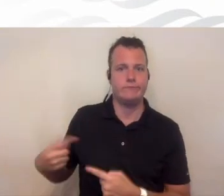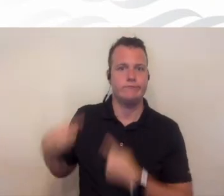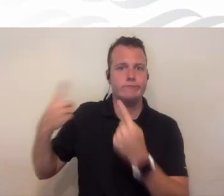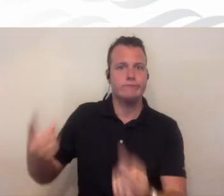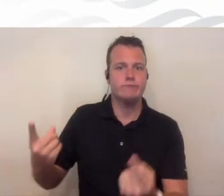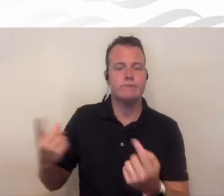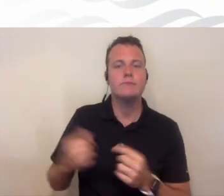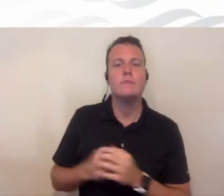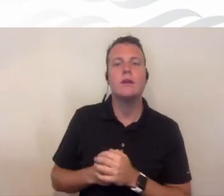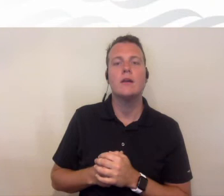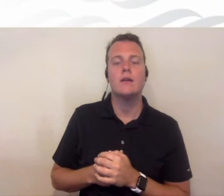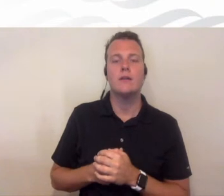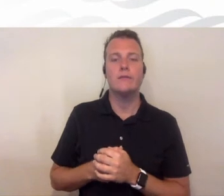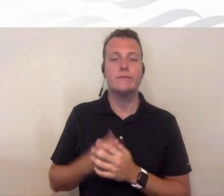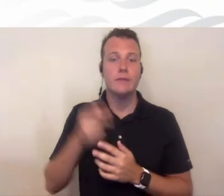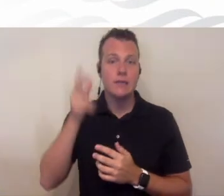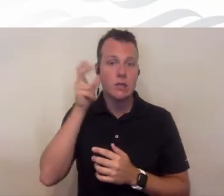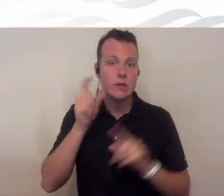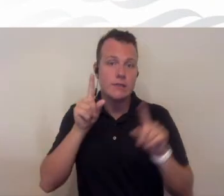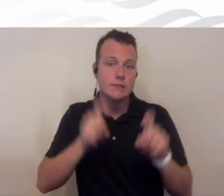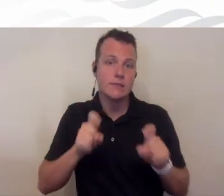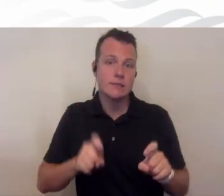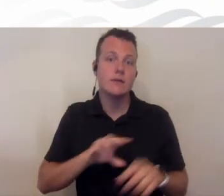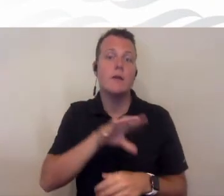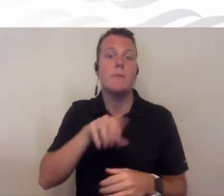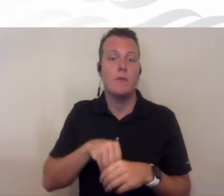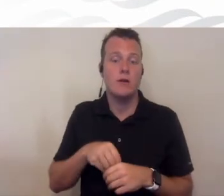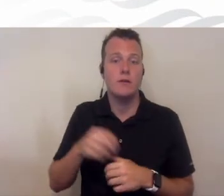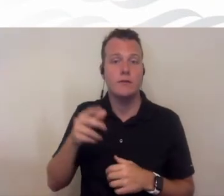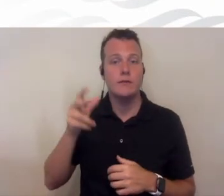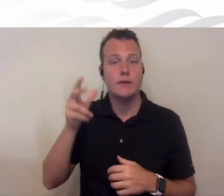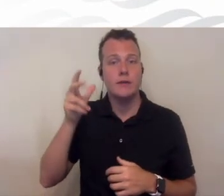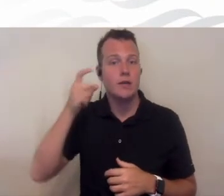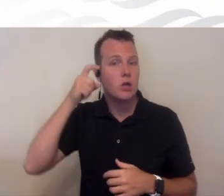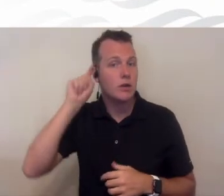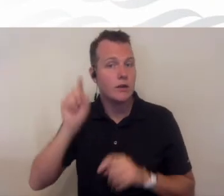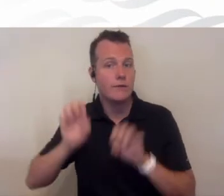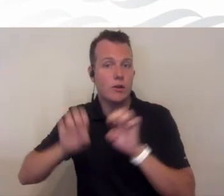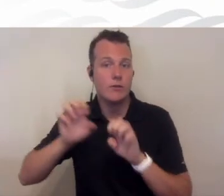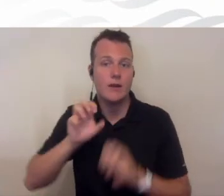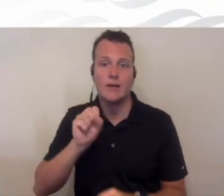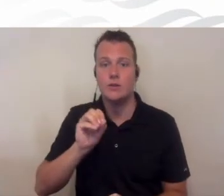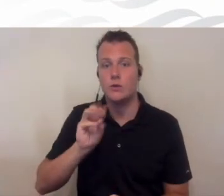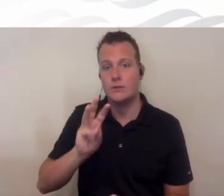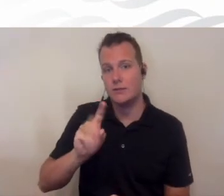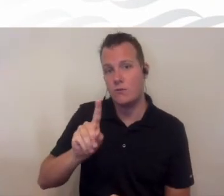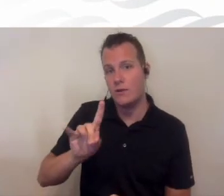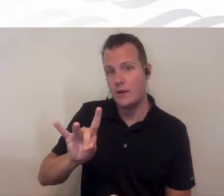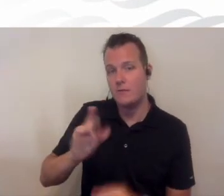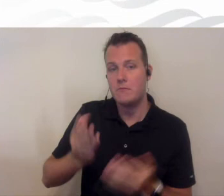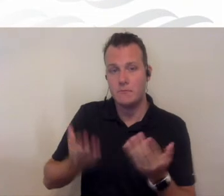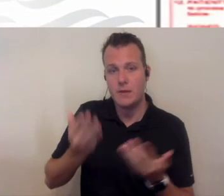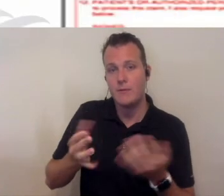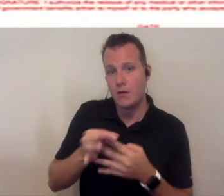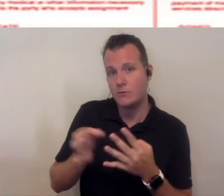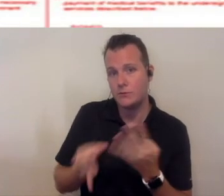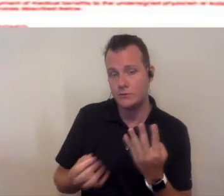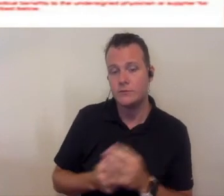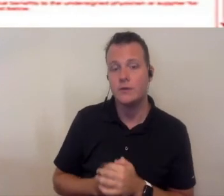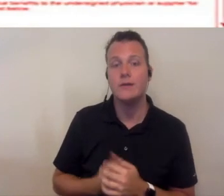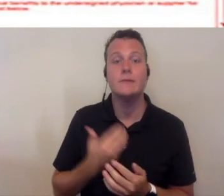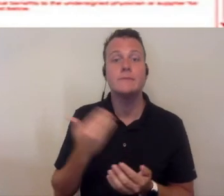time. You're doing hearing testing as part of the hearing aid evaluation. SO618 may be an